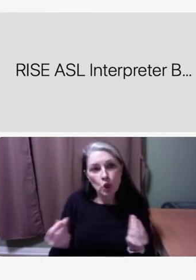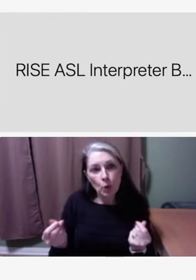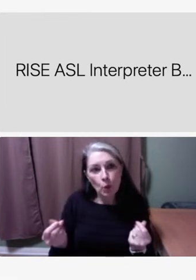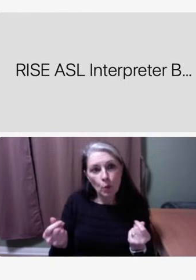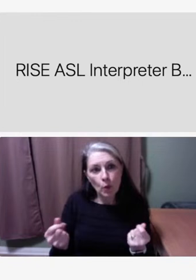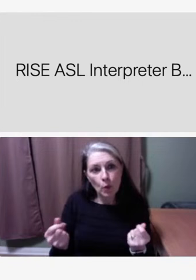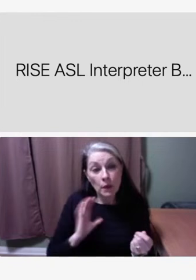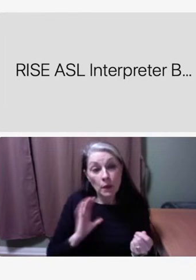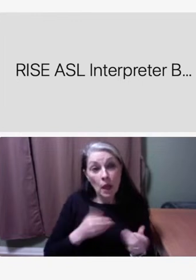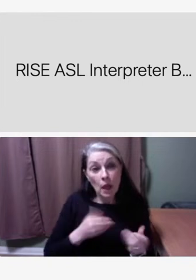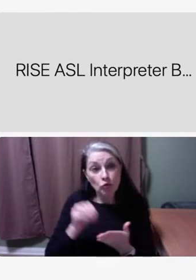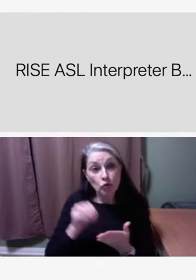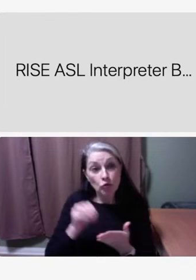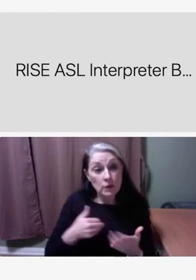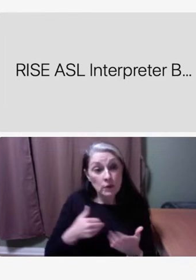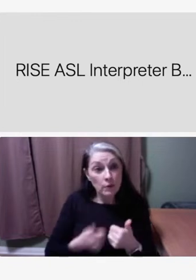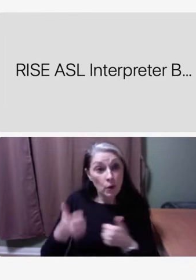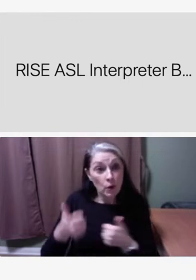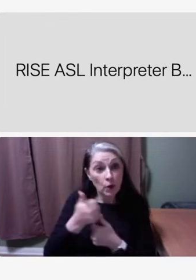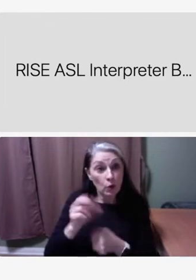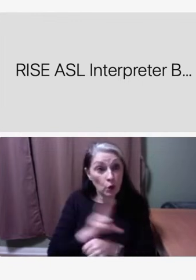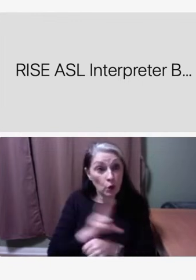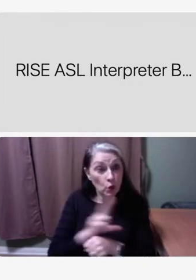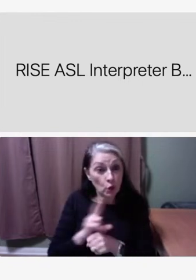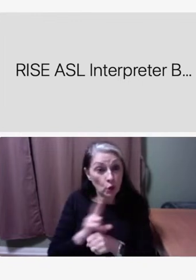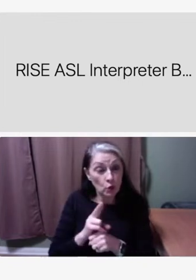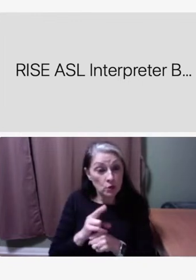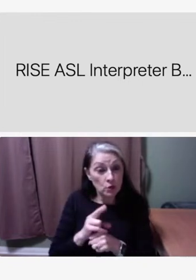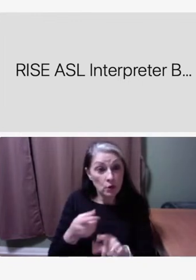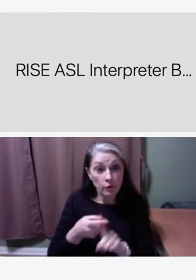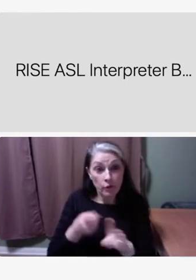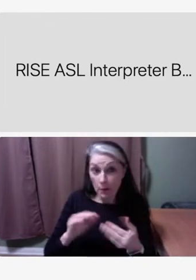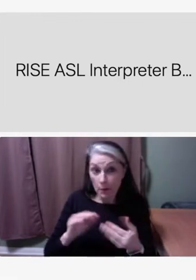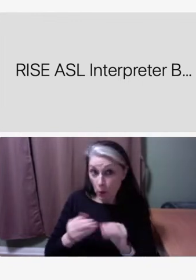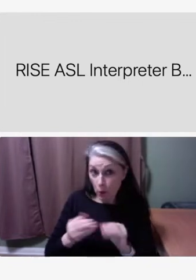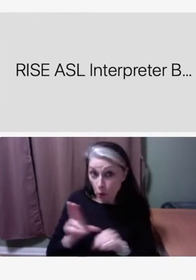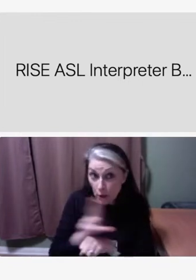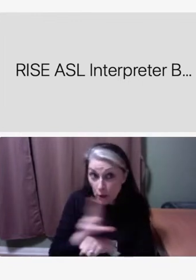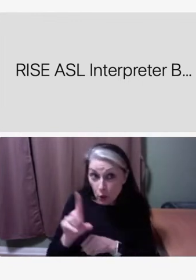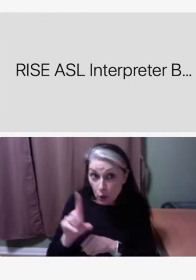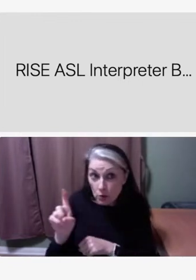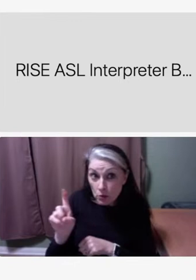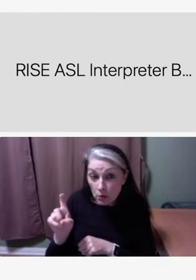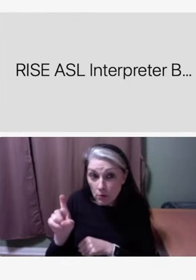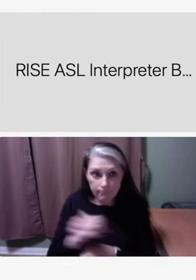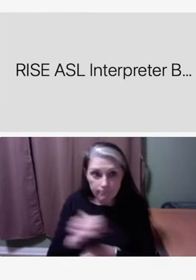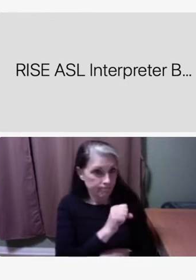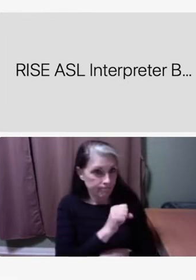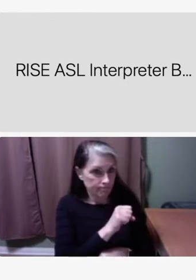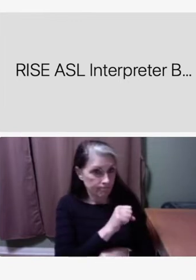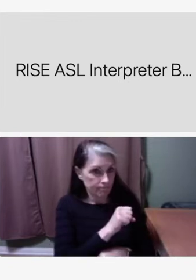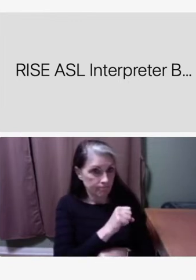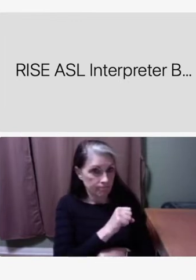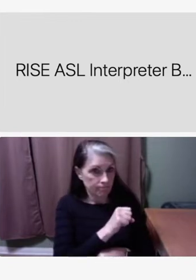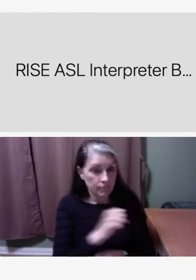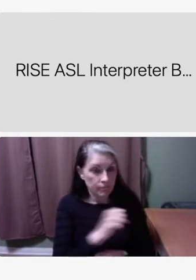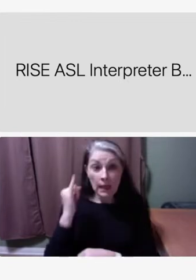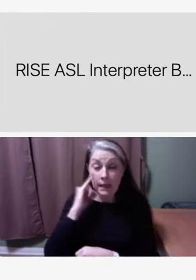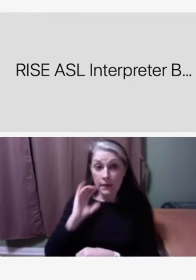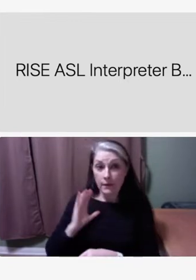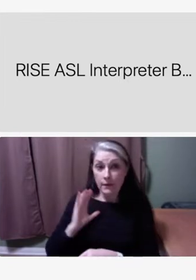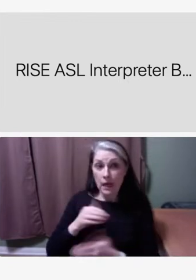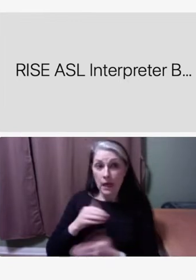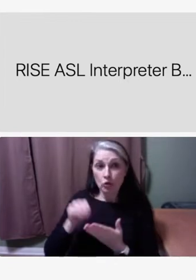priority use over the community use? Yes. And you know, if our students so choose to